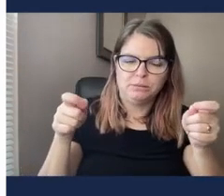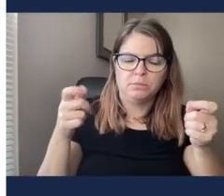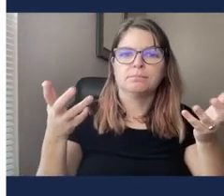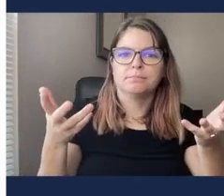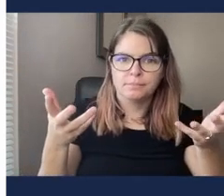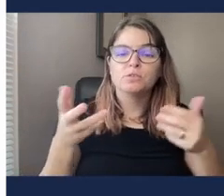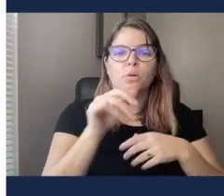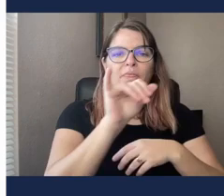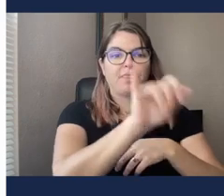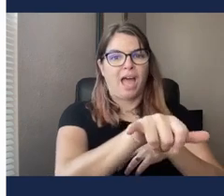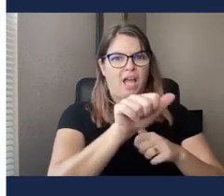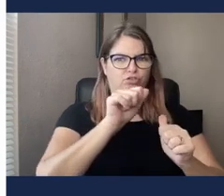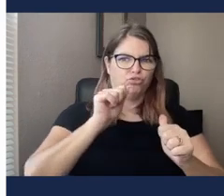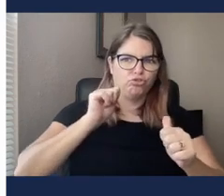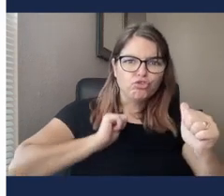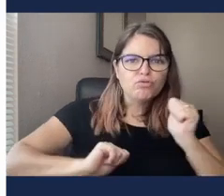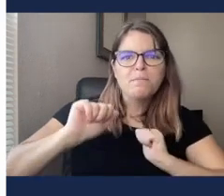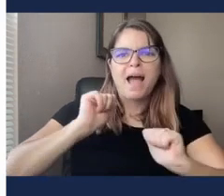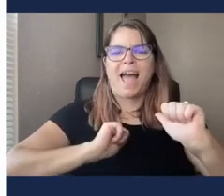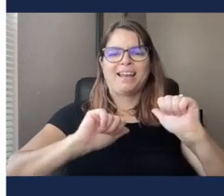of dramatic